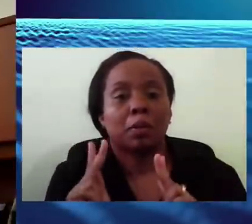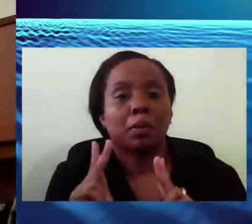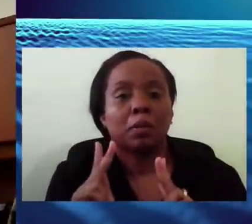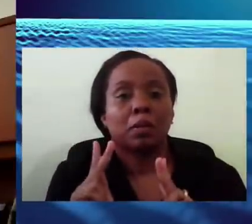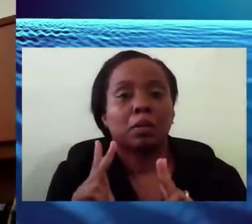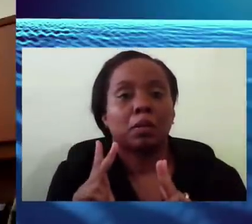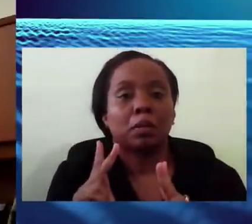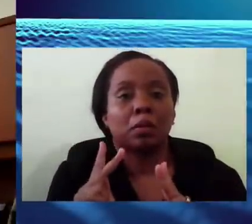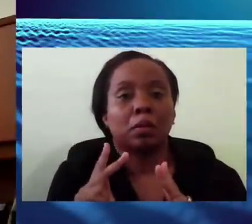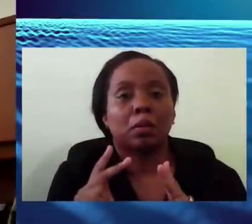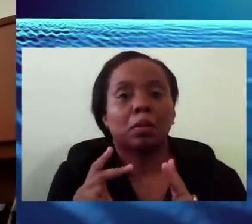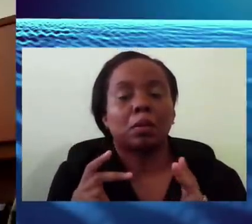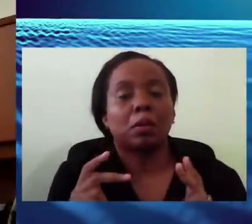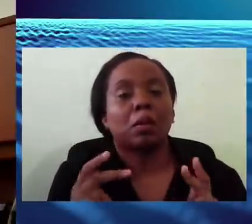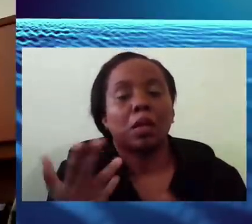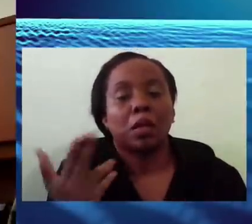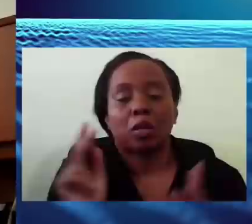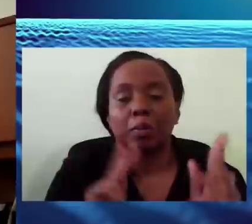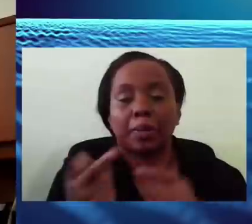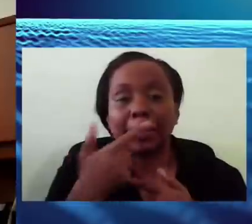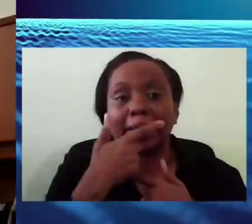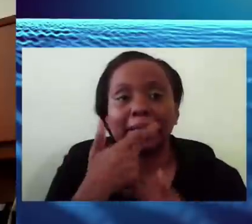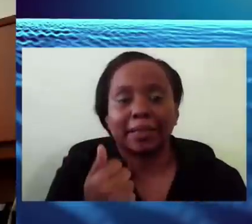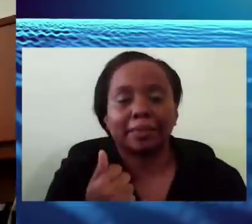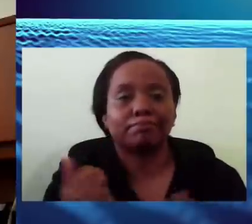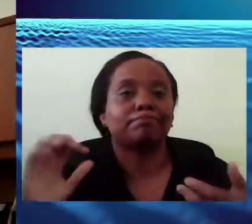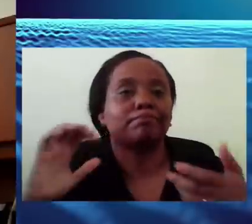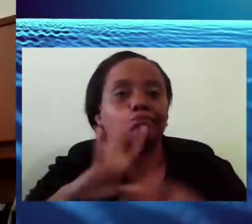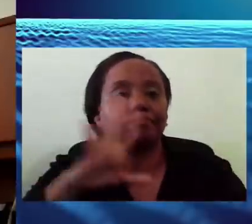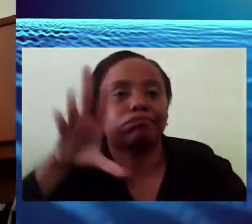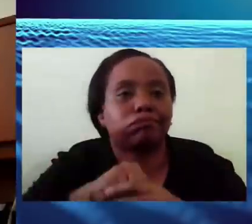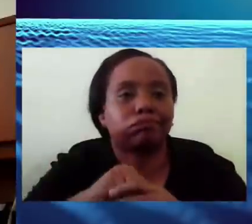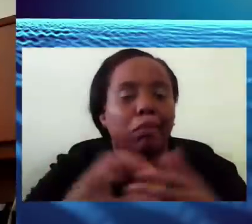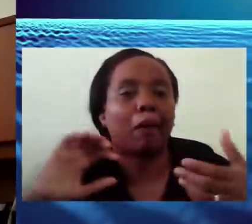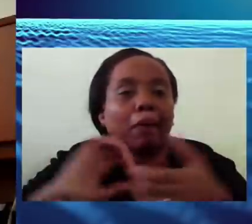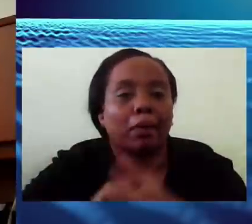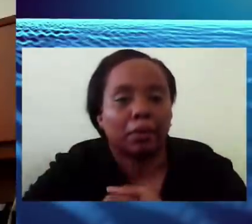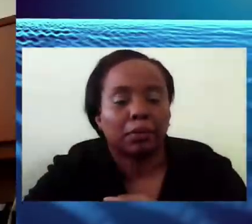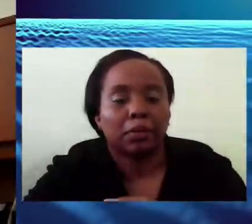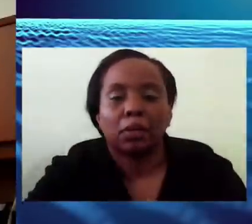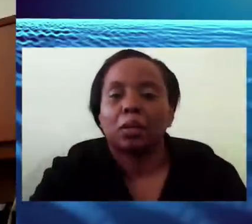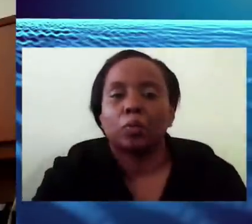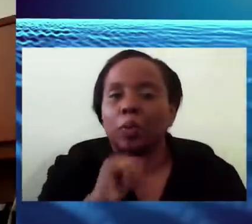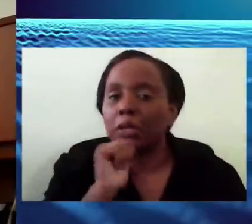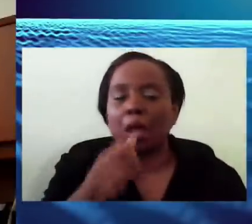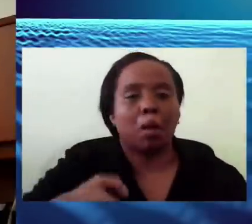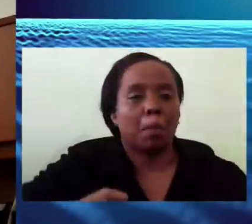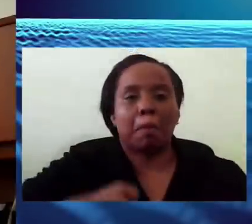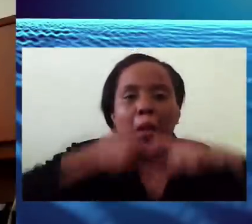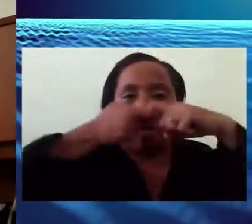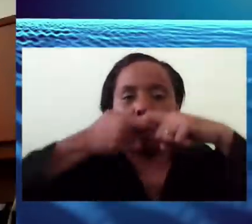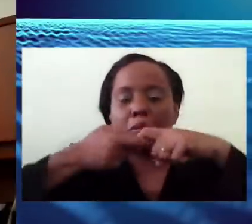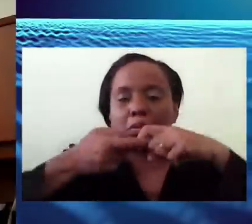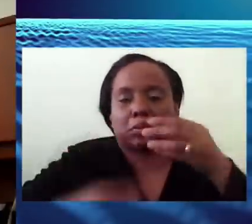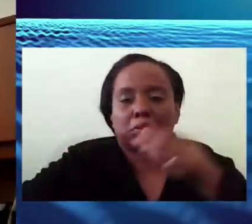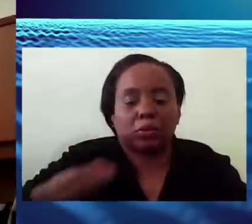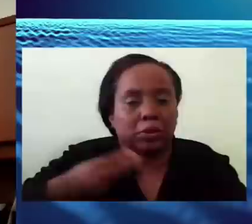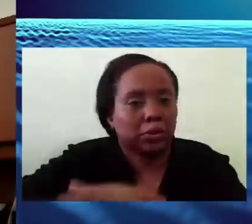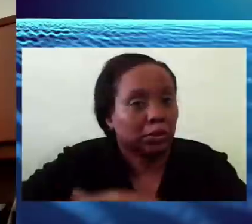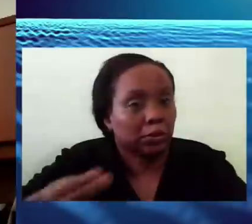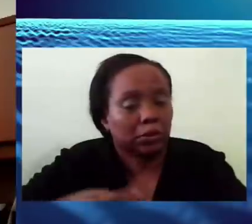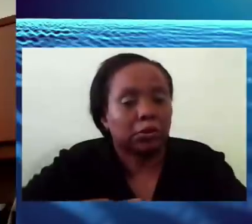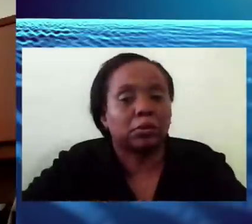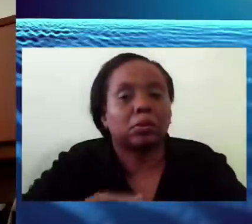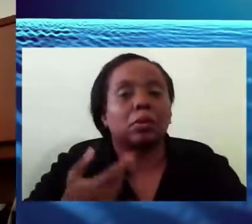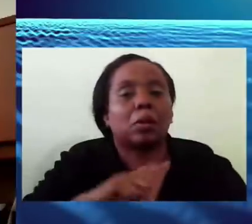Every last one of them remained interested and engaged. We didn't necessarily pause the transaction. What we started to do was to make